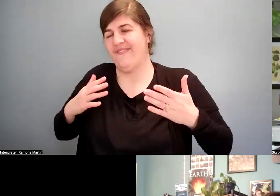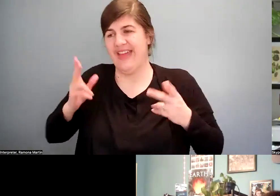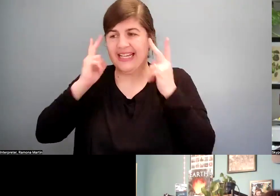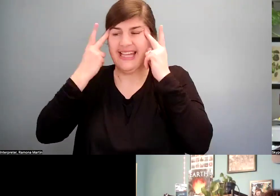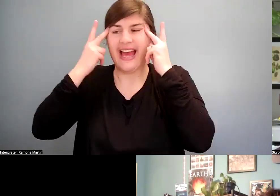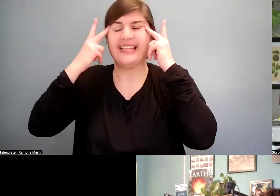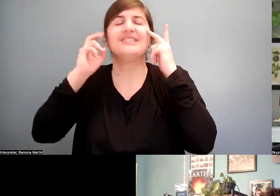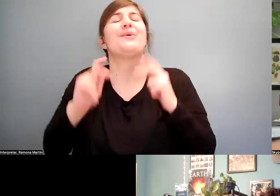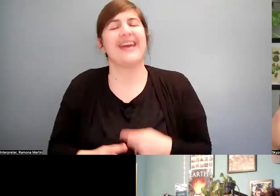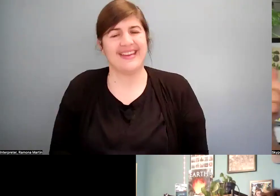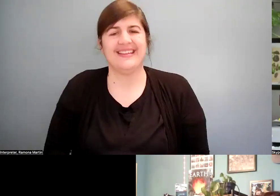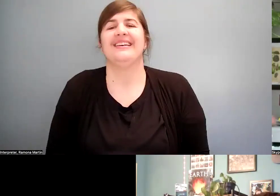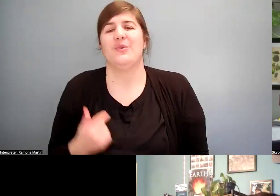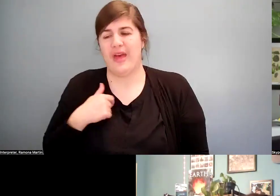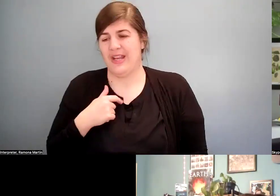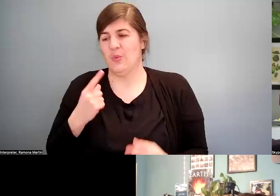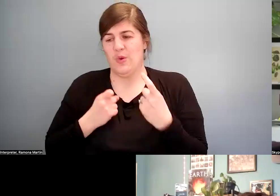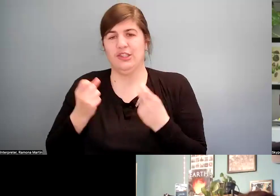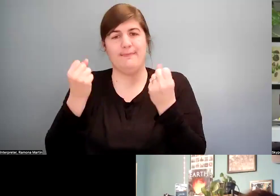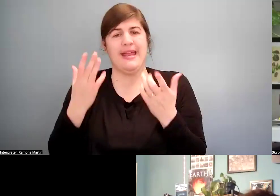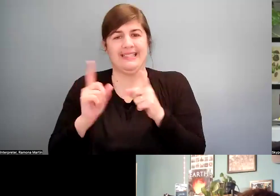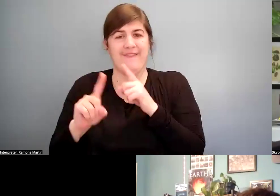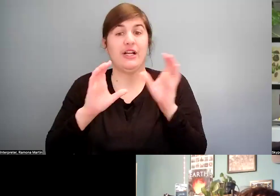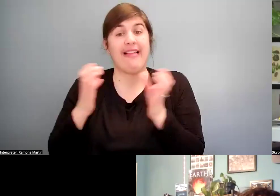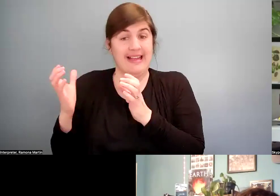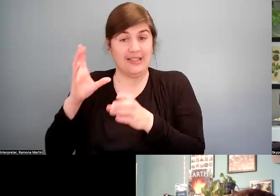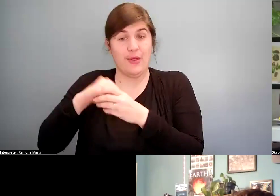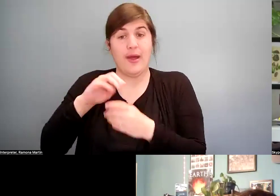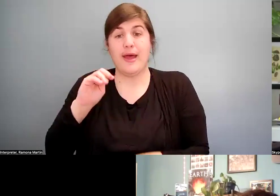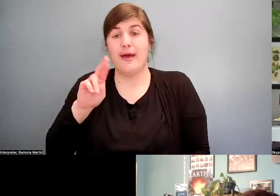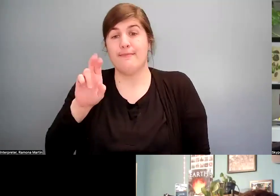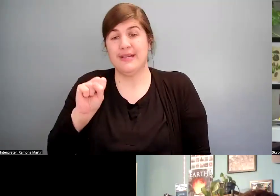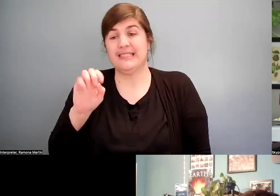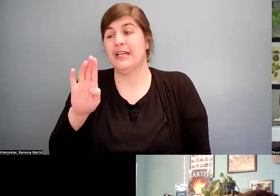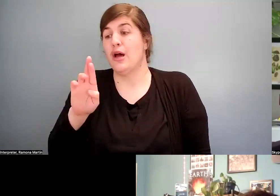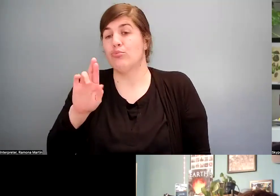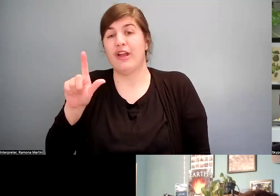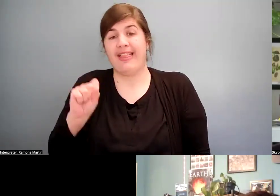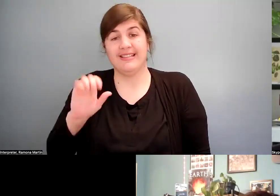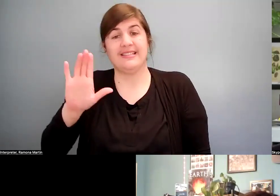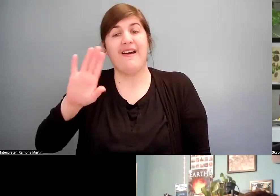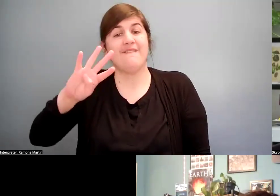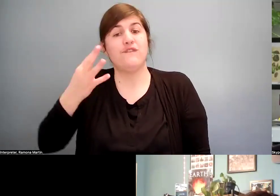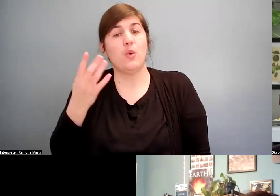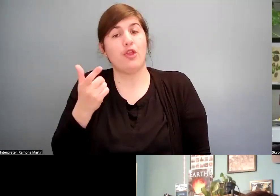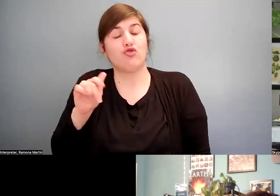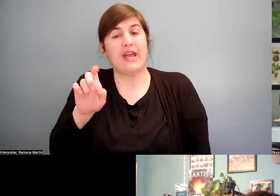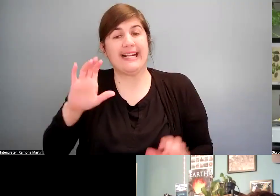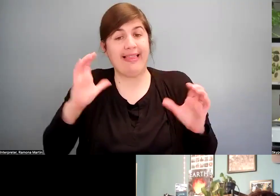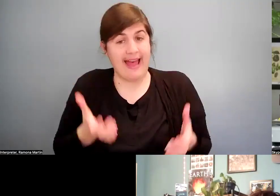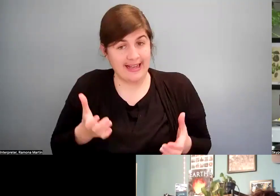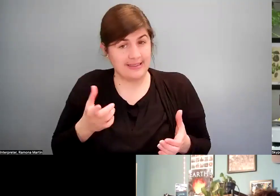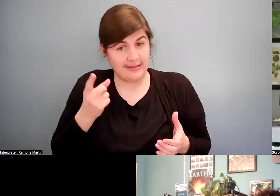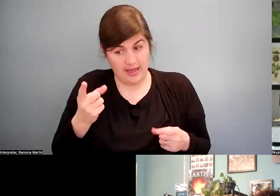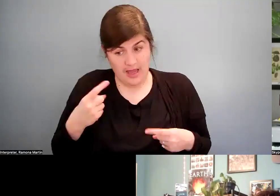Wonderful. We've had this question from a bunch of different classes, including Mrs. Brill's fourth grade class. Um, have you ever